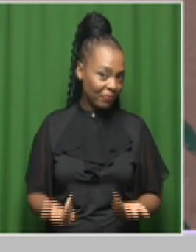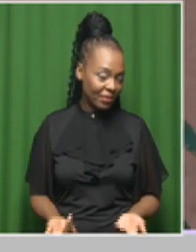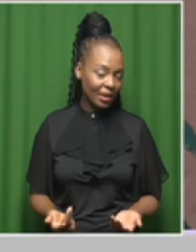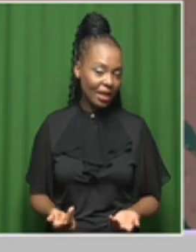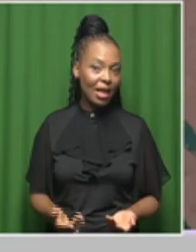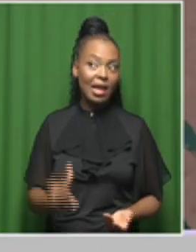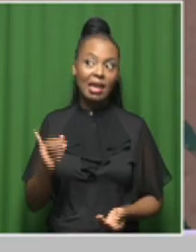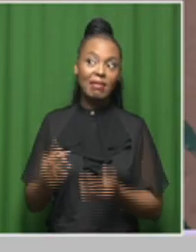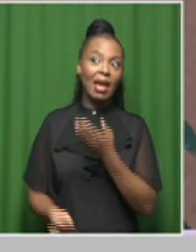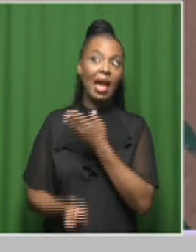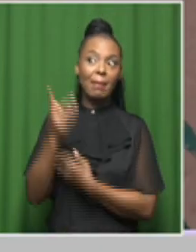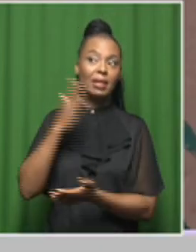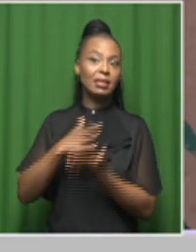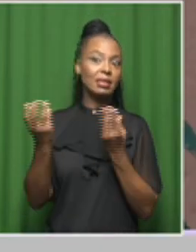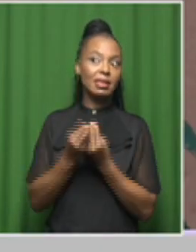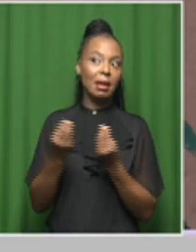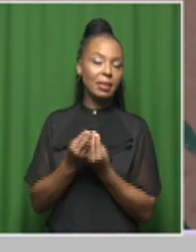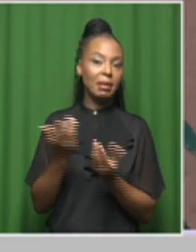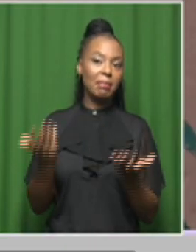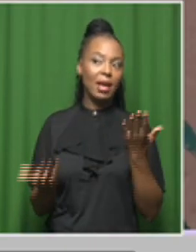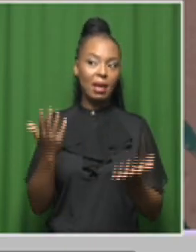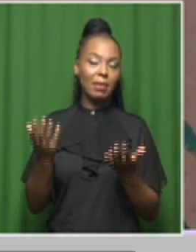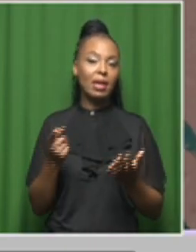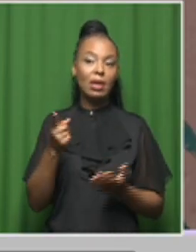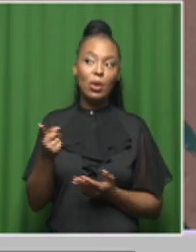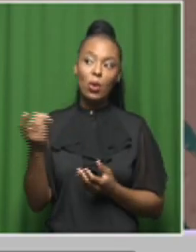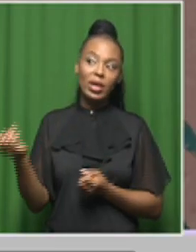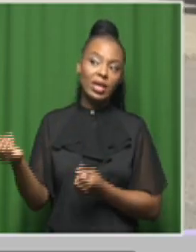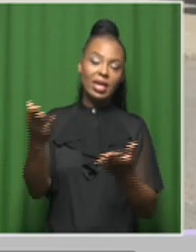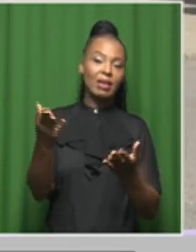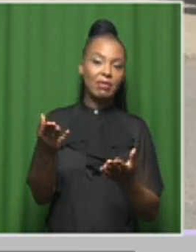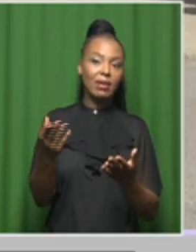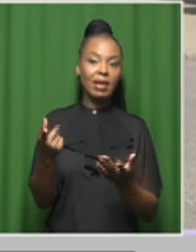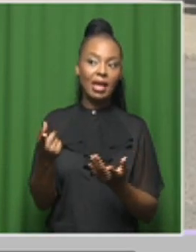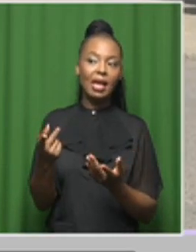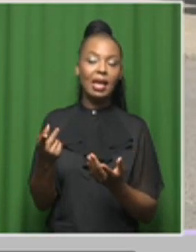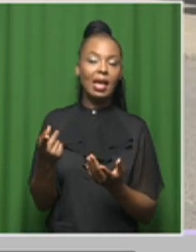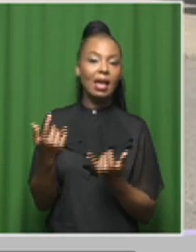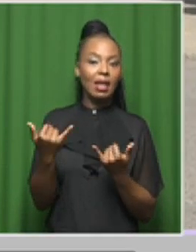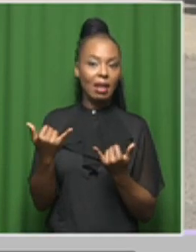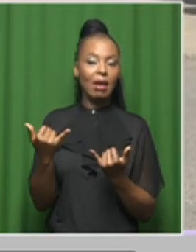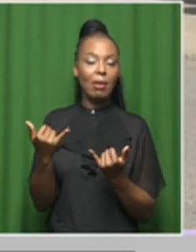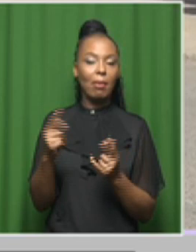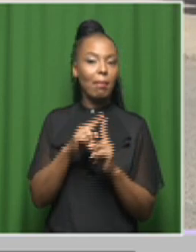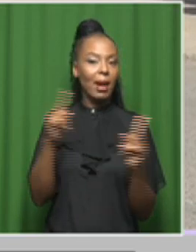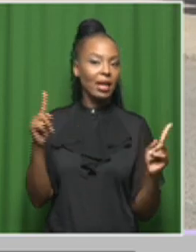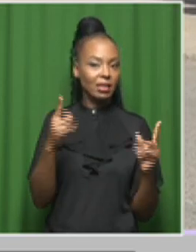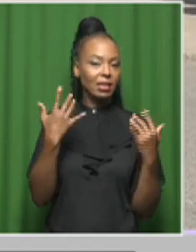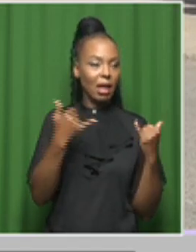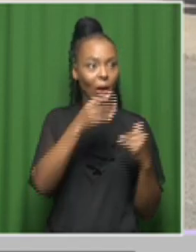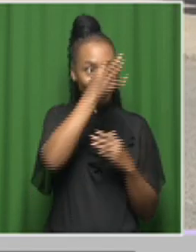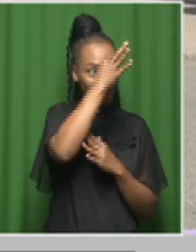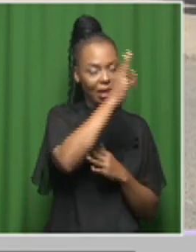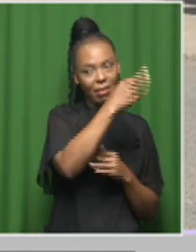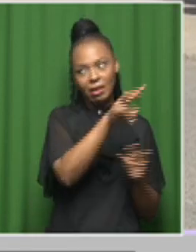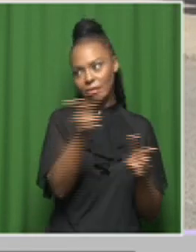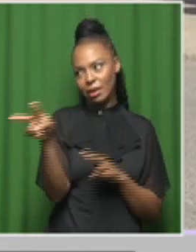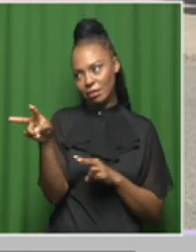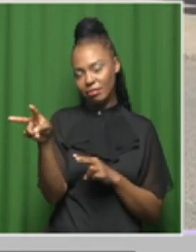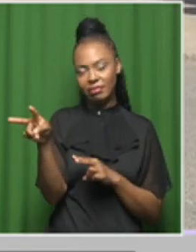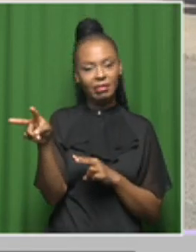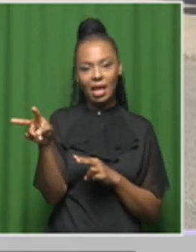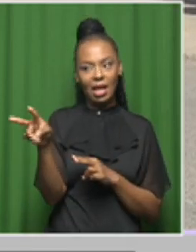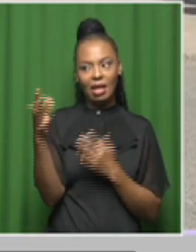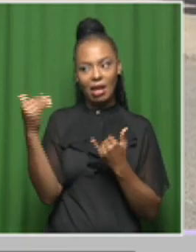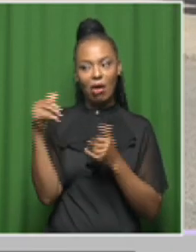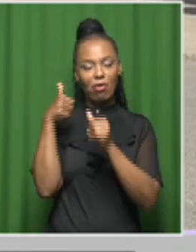something happens to those that are providing a service and you are not recognized as a legitimate, compliant